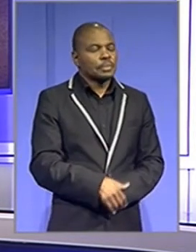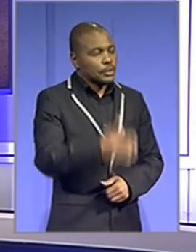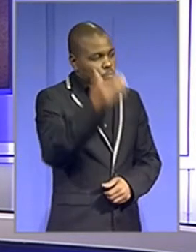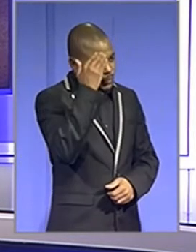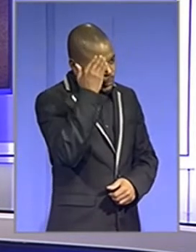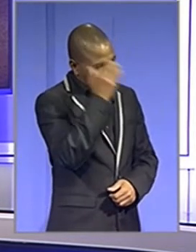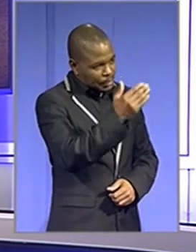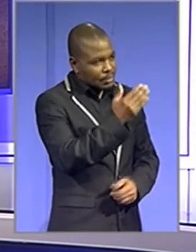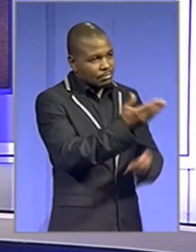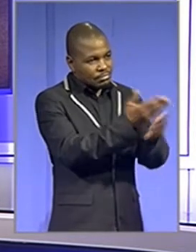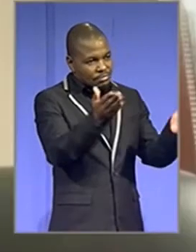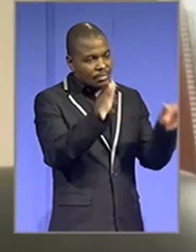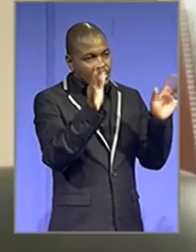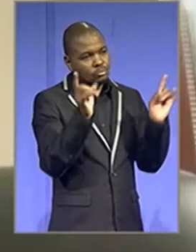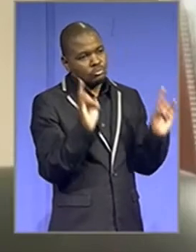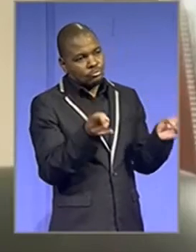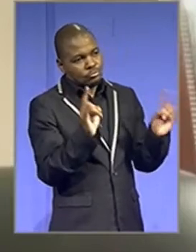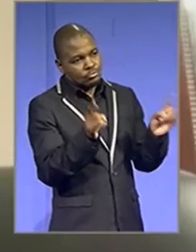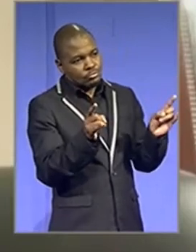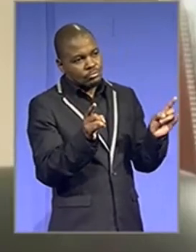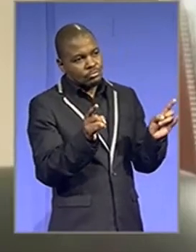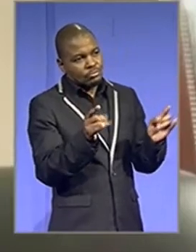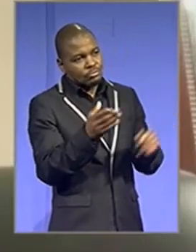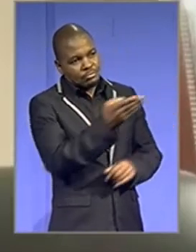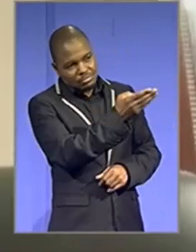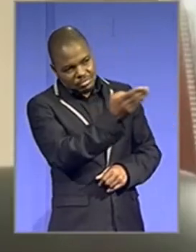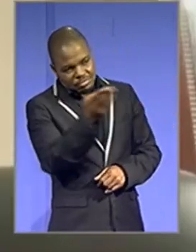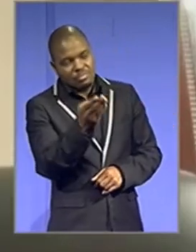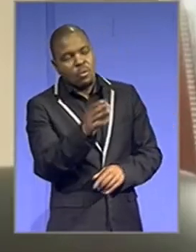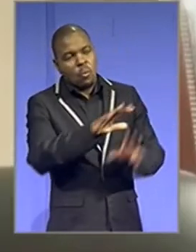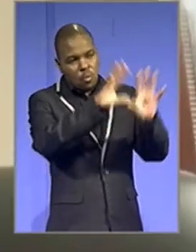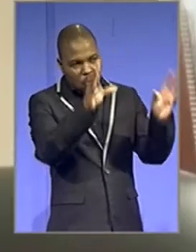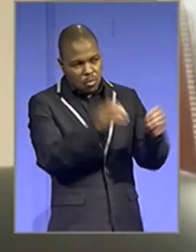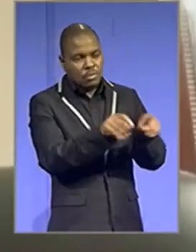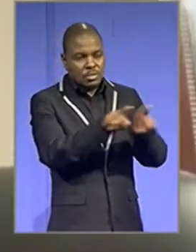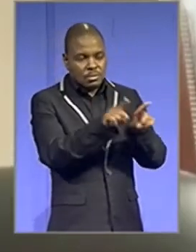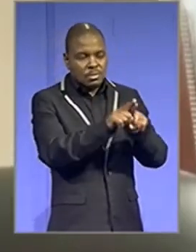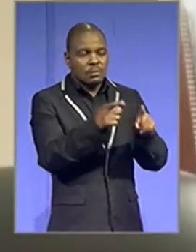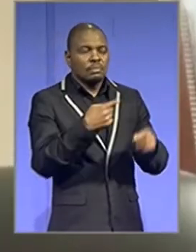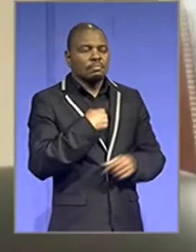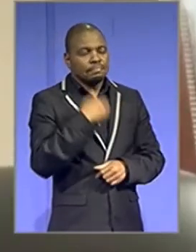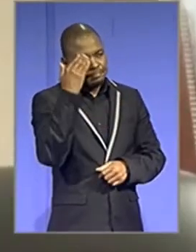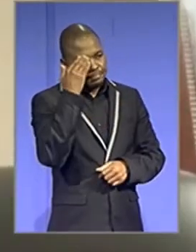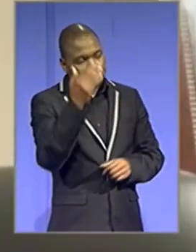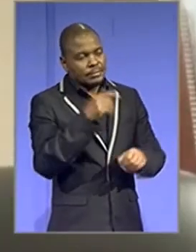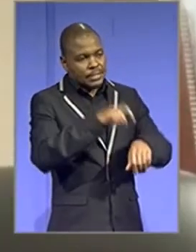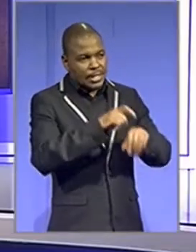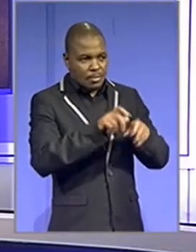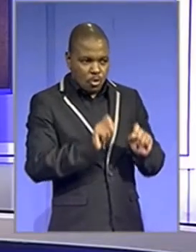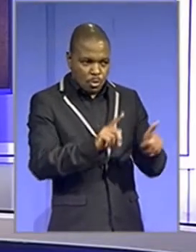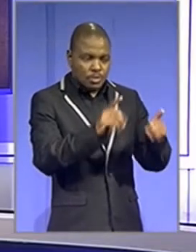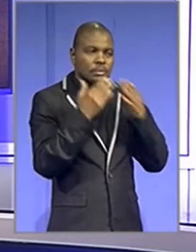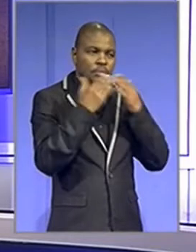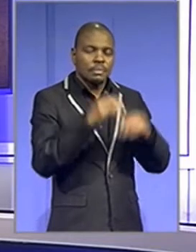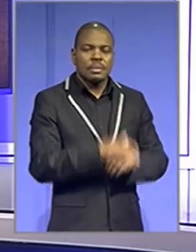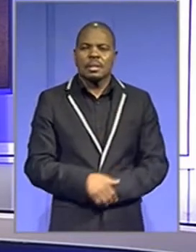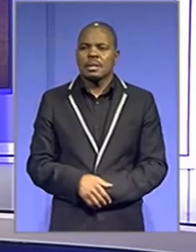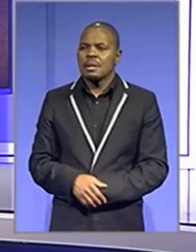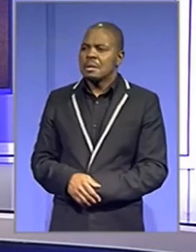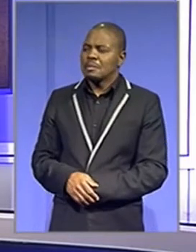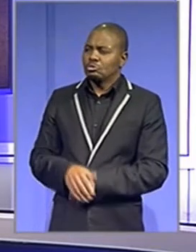Thobela le bathele le tsika moka re le sebaka se. Bana ba